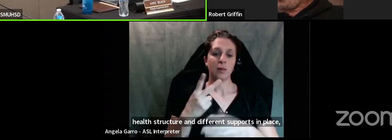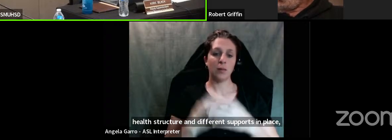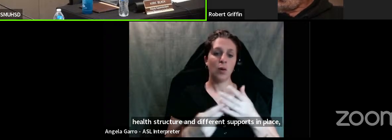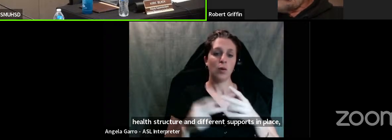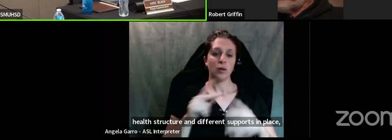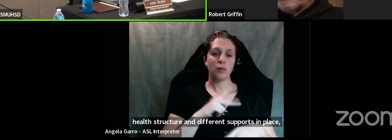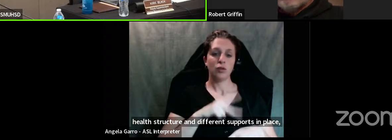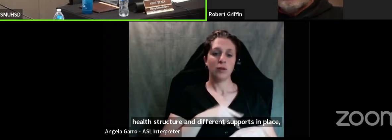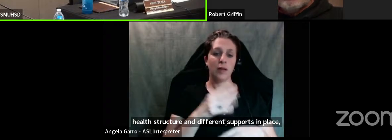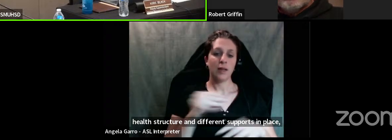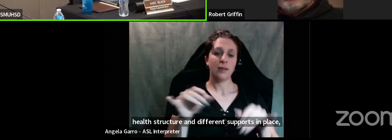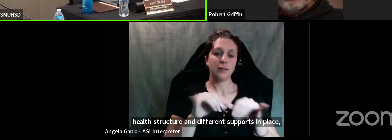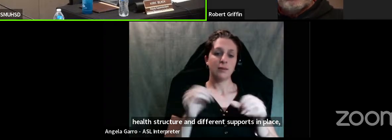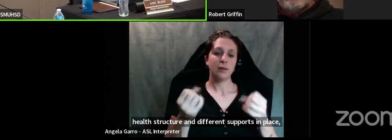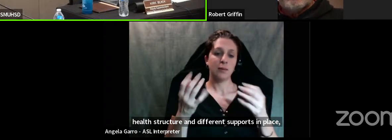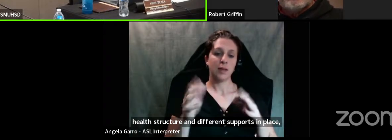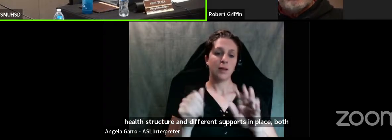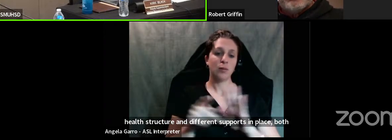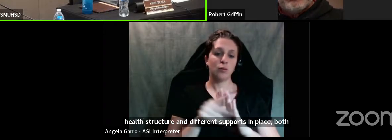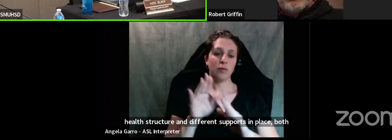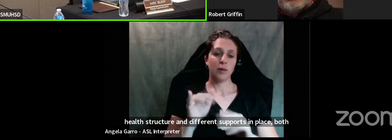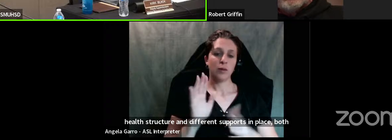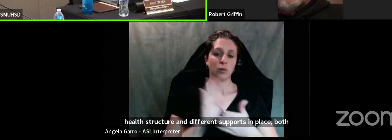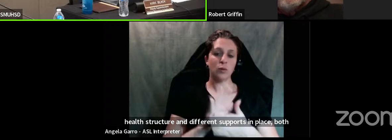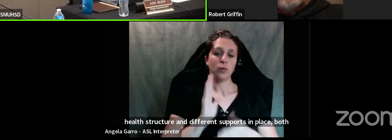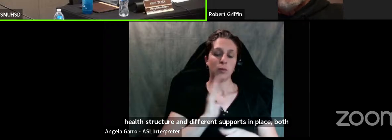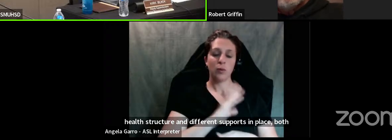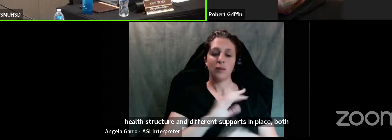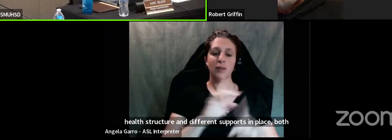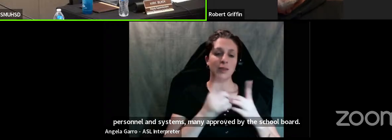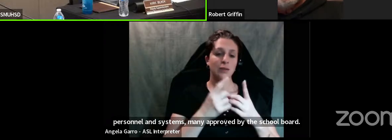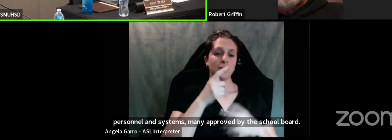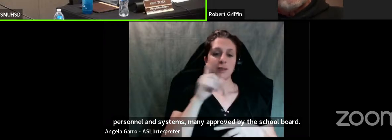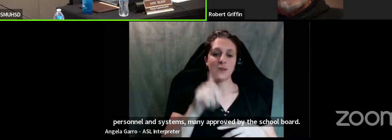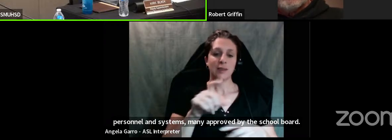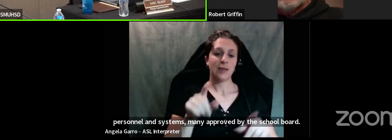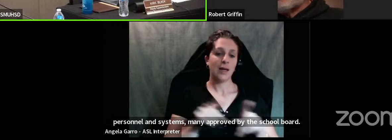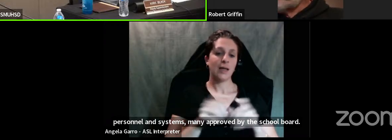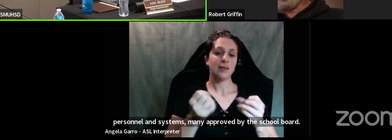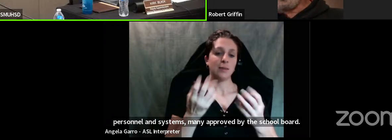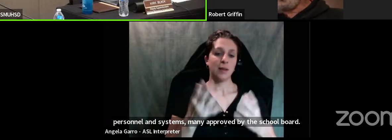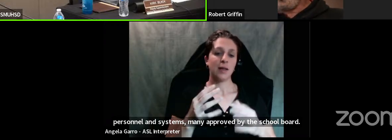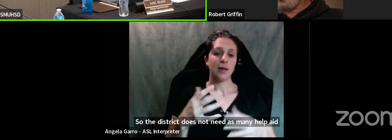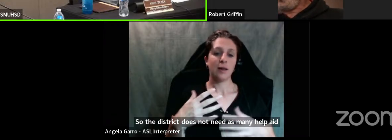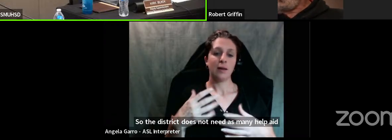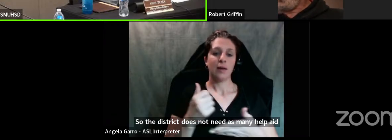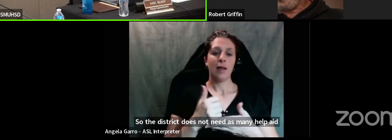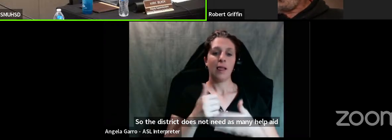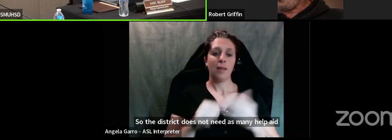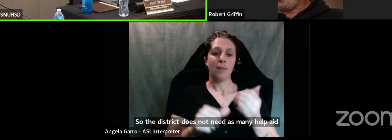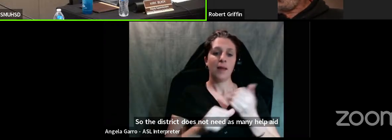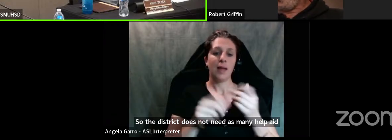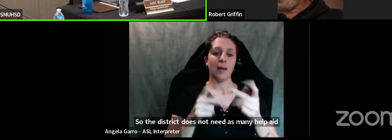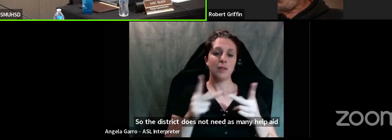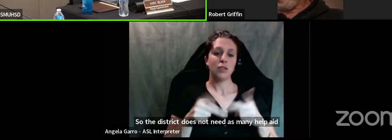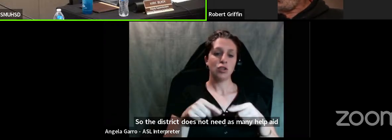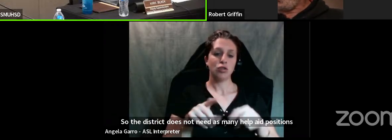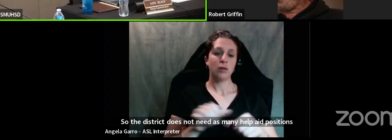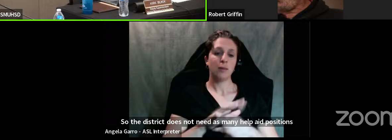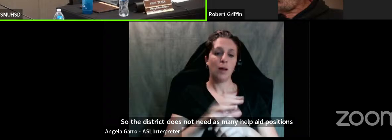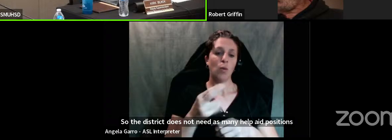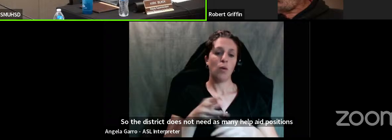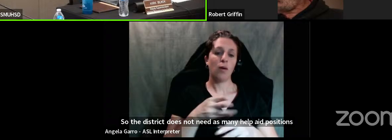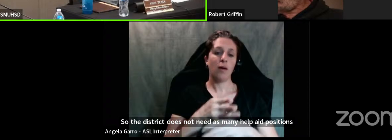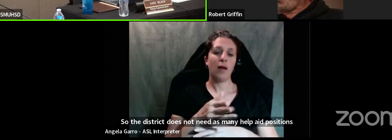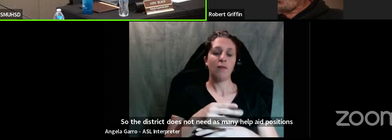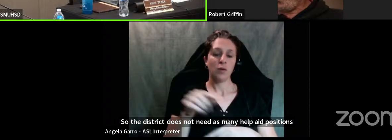systems, many approved by the school board. So the district does not need as many health aid positions as it did during the pandemic and right after it.